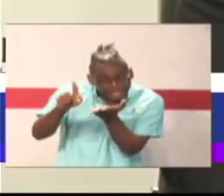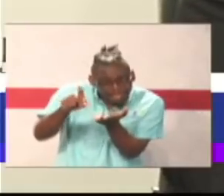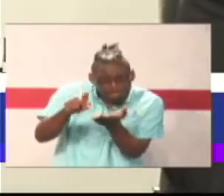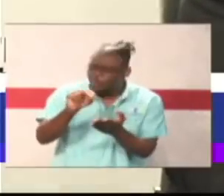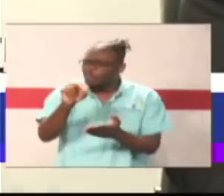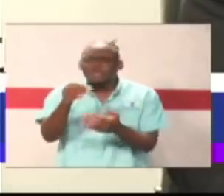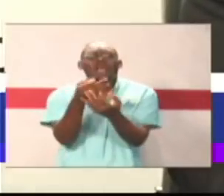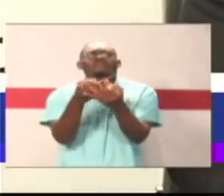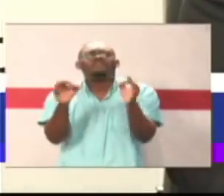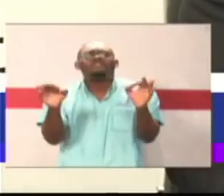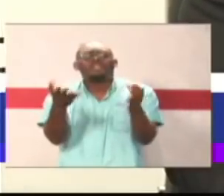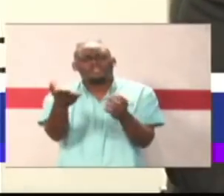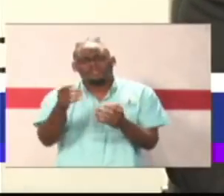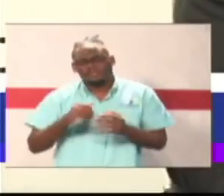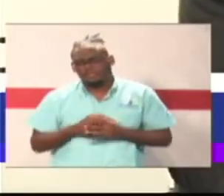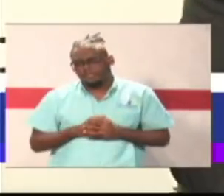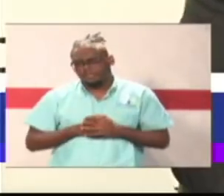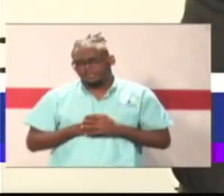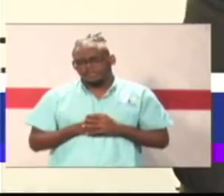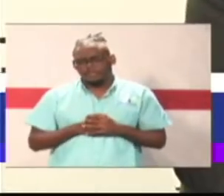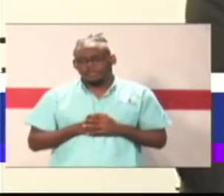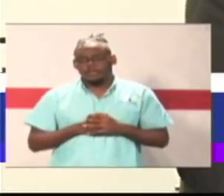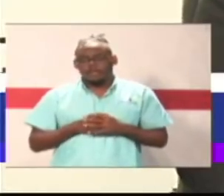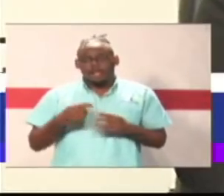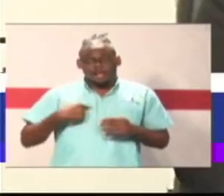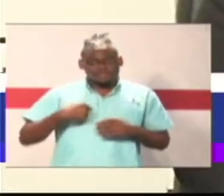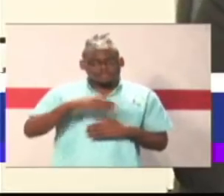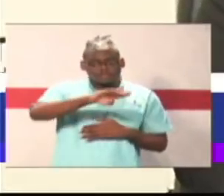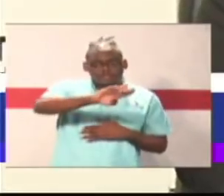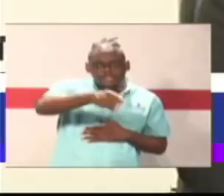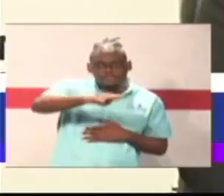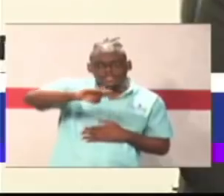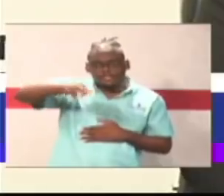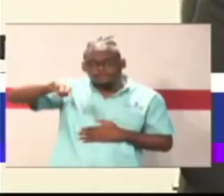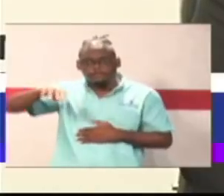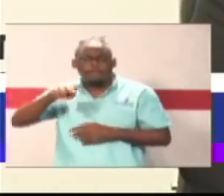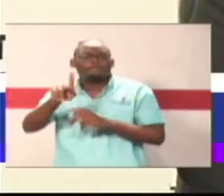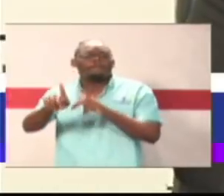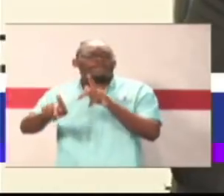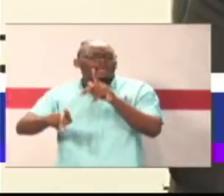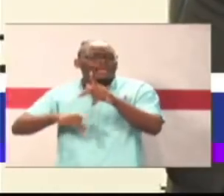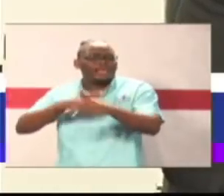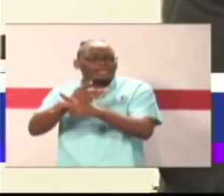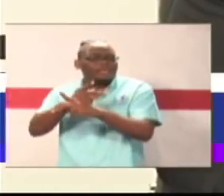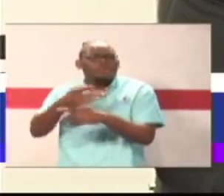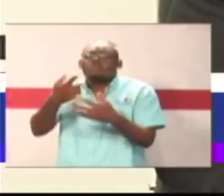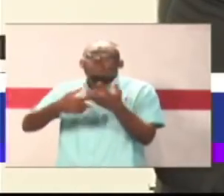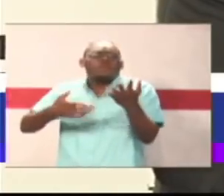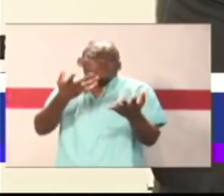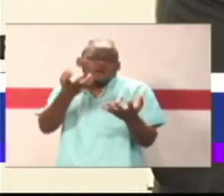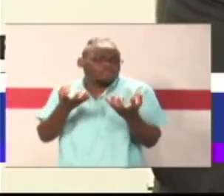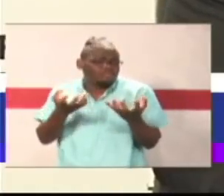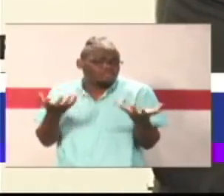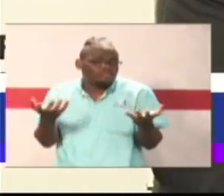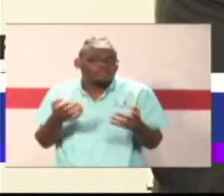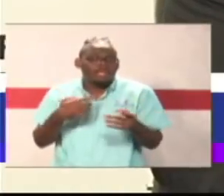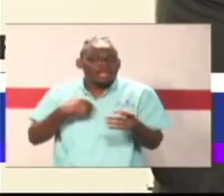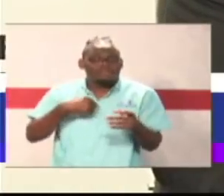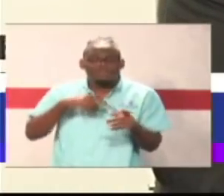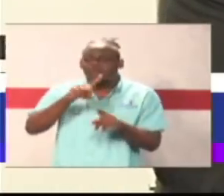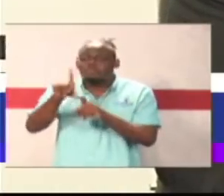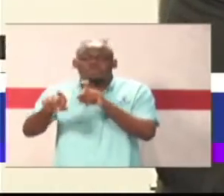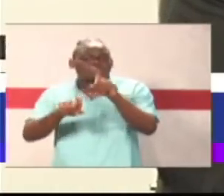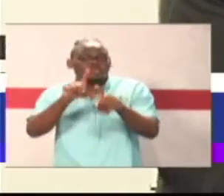have many choices. Up next is our question and answer segment. We remind our media representatives